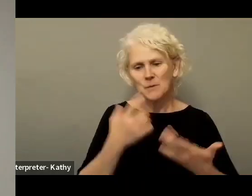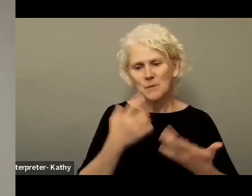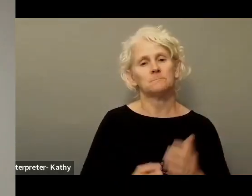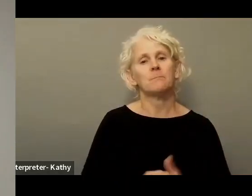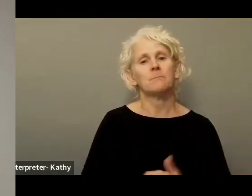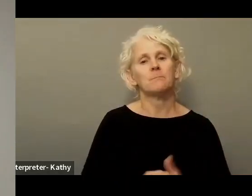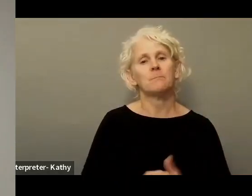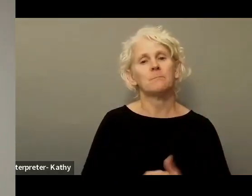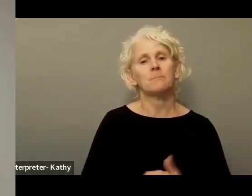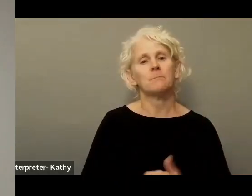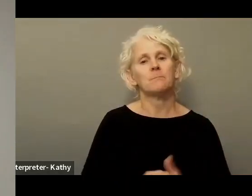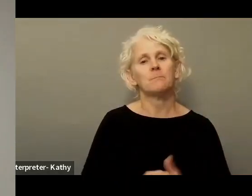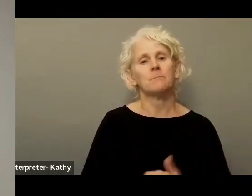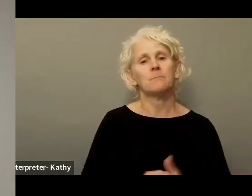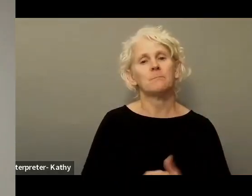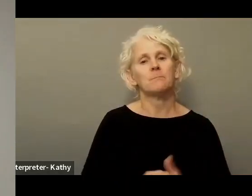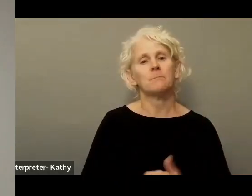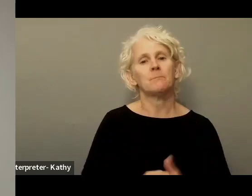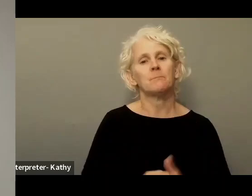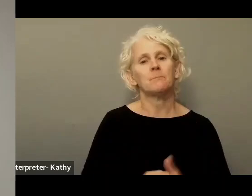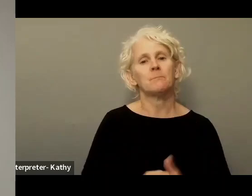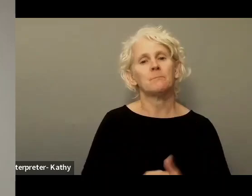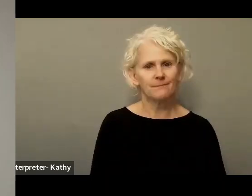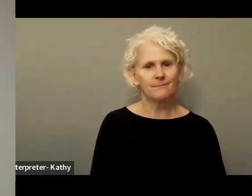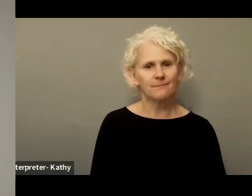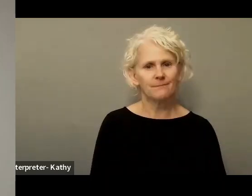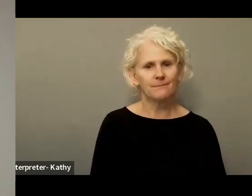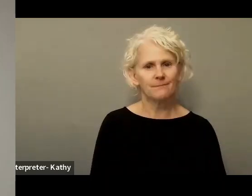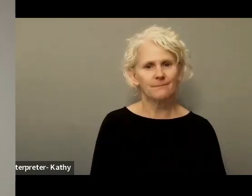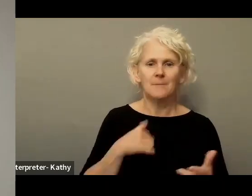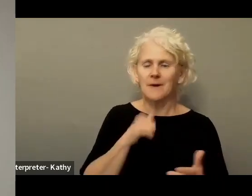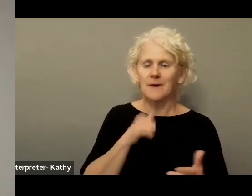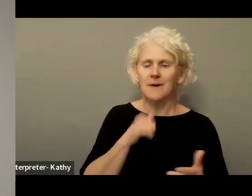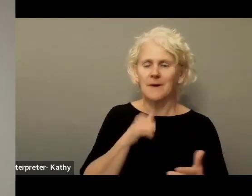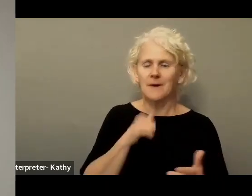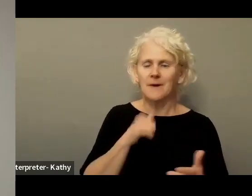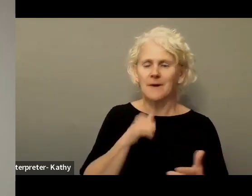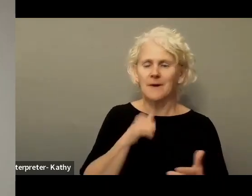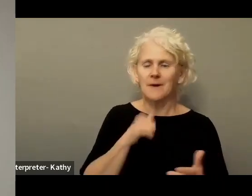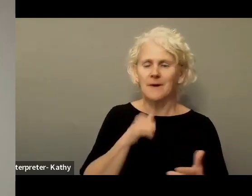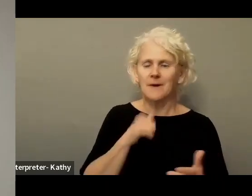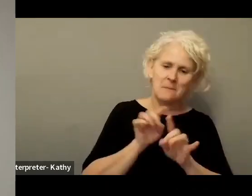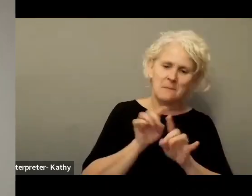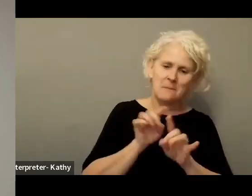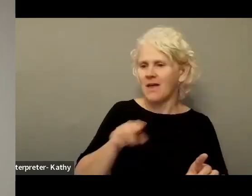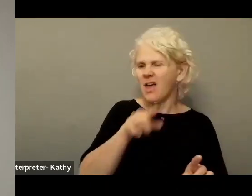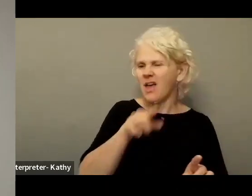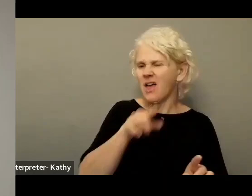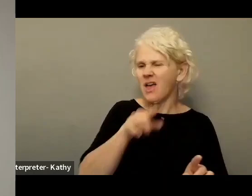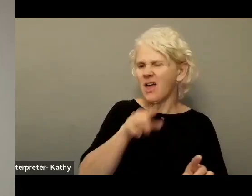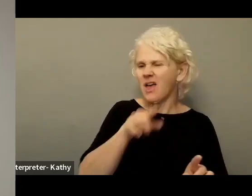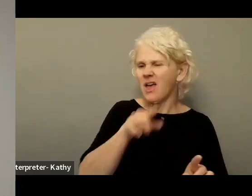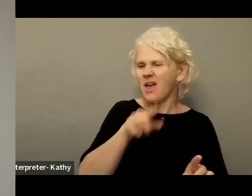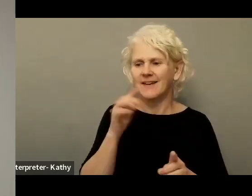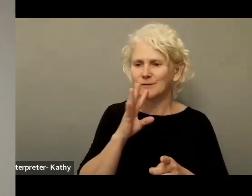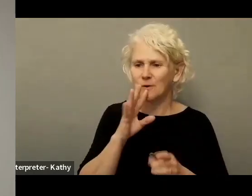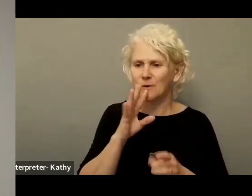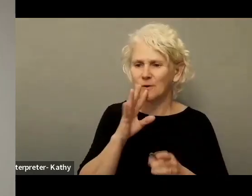a huge one for us that benefited. I won't speak more. I'll let the other ladies give their input